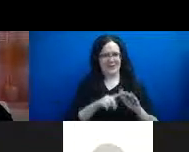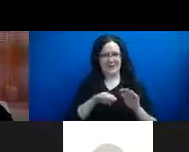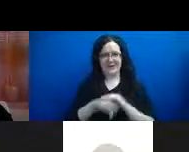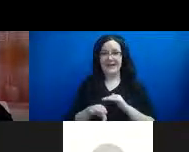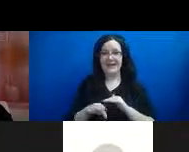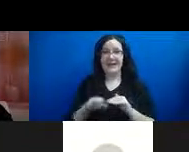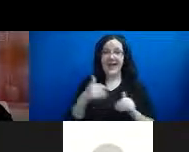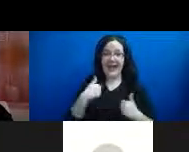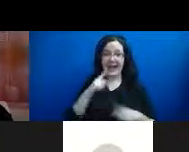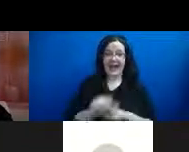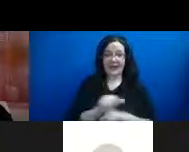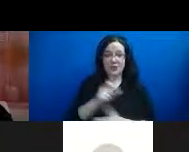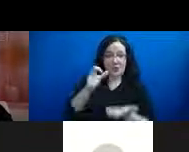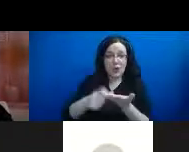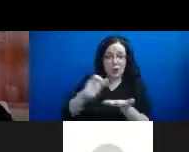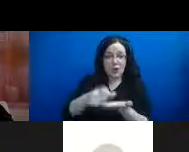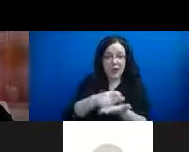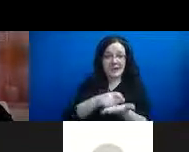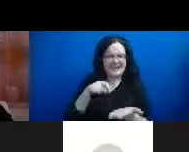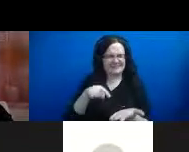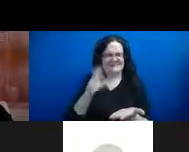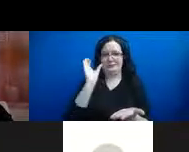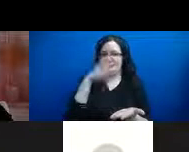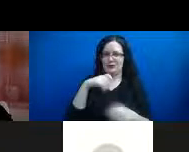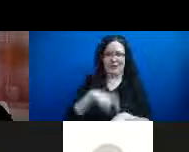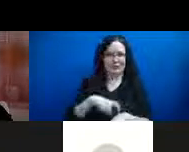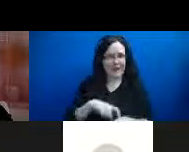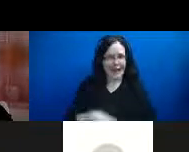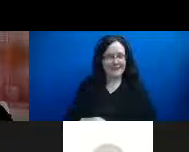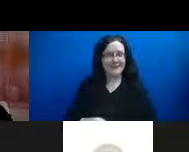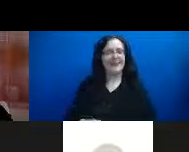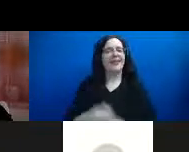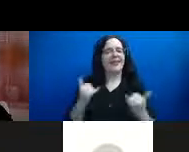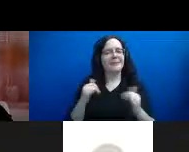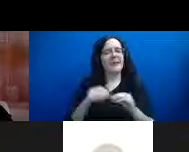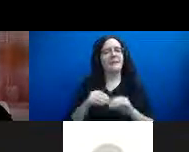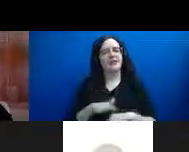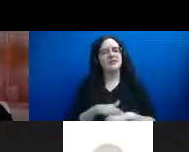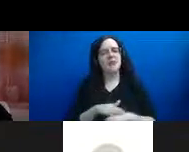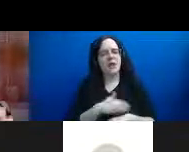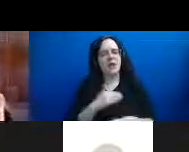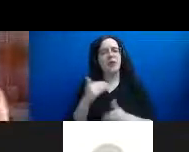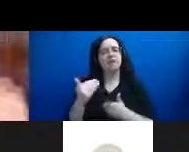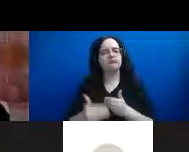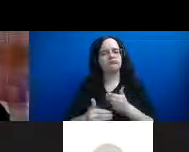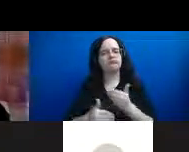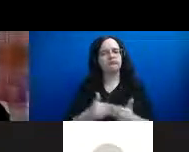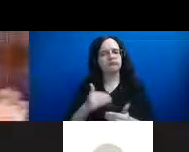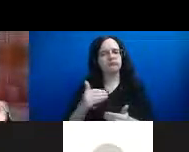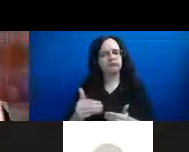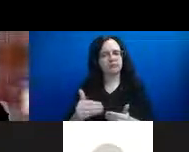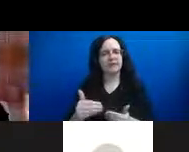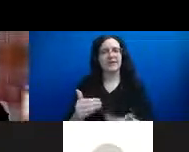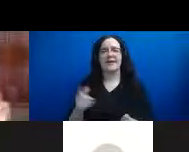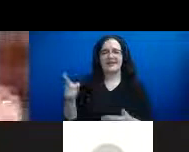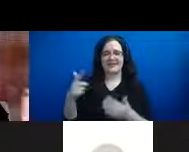It was kind of the strange time when the play was much slower, and you did really, machines